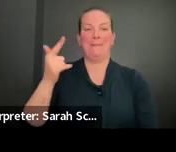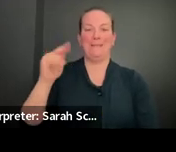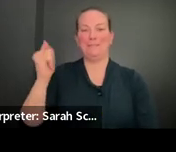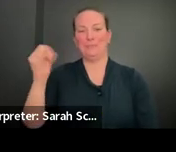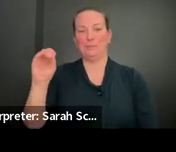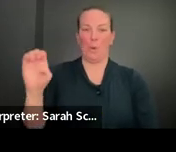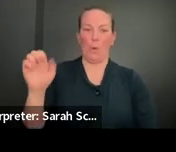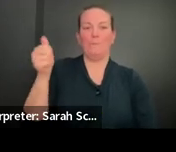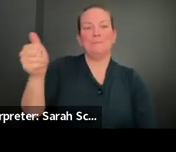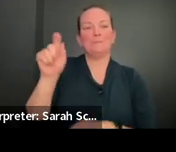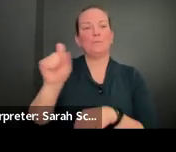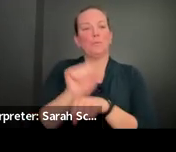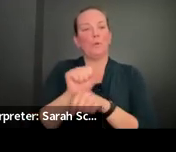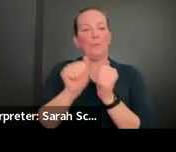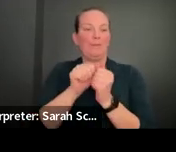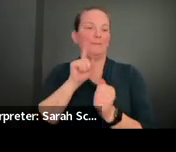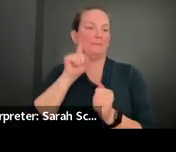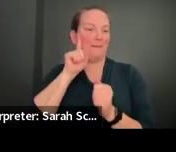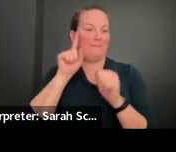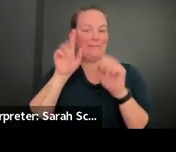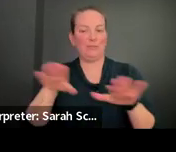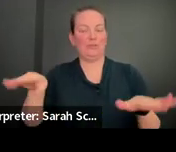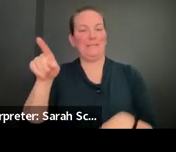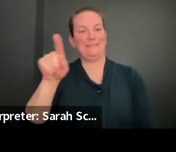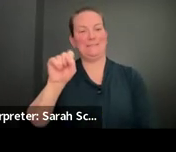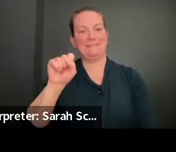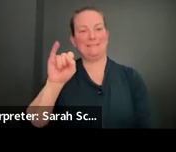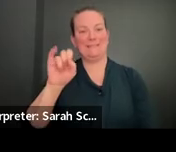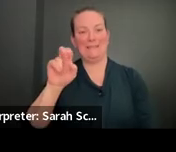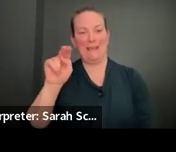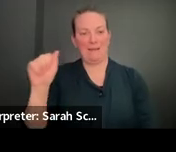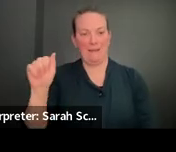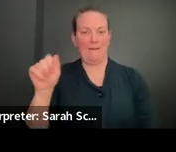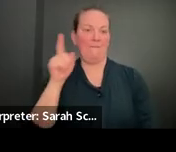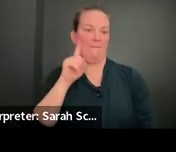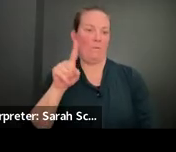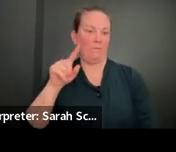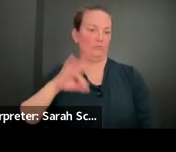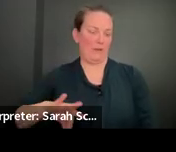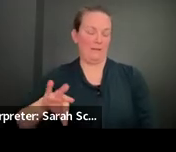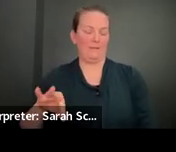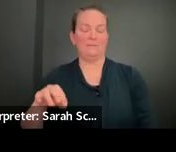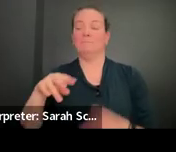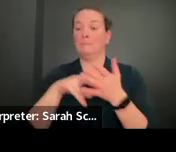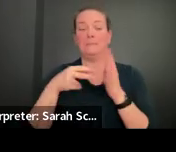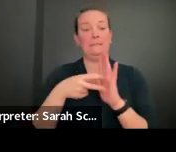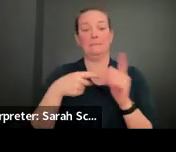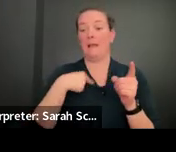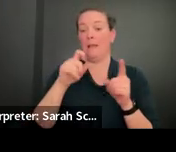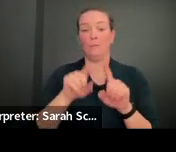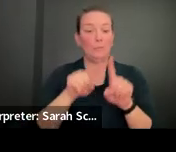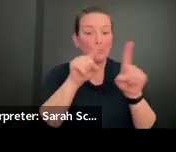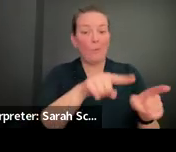in Siena in order to get credits, which meant that I had to go and discover the